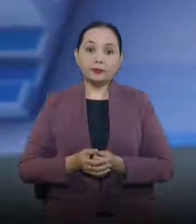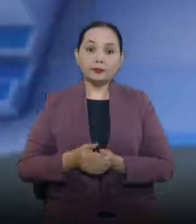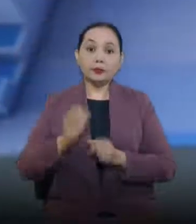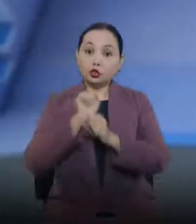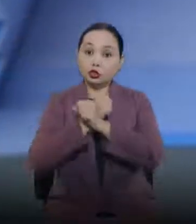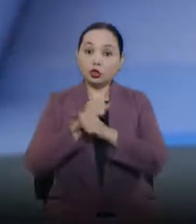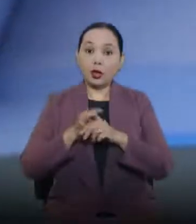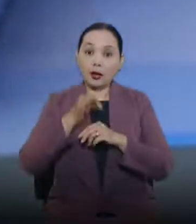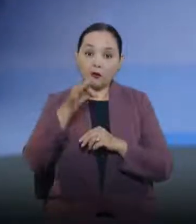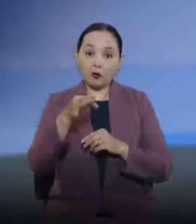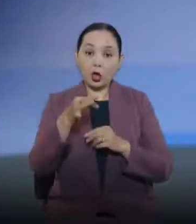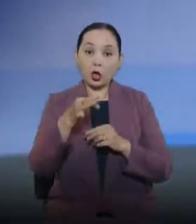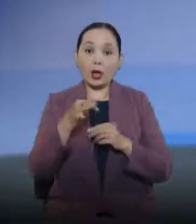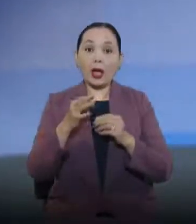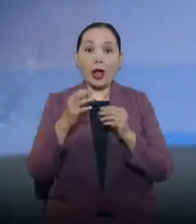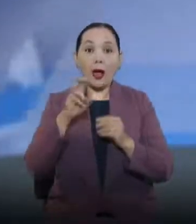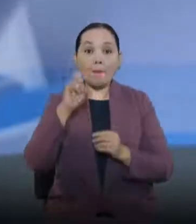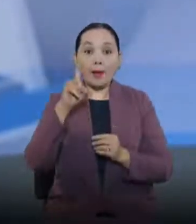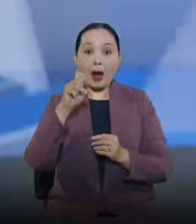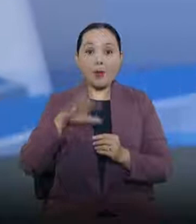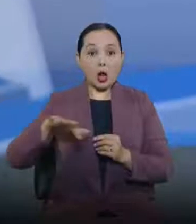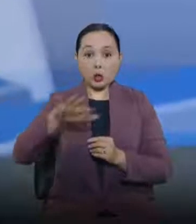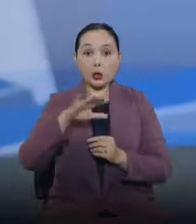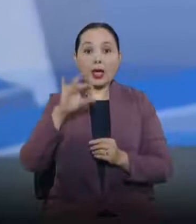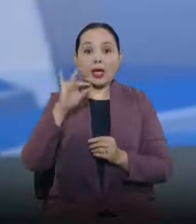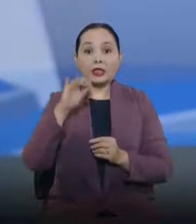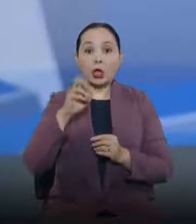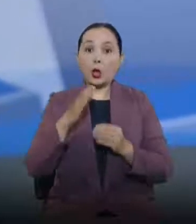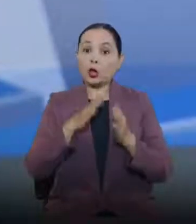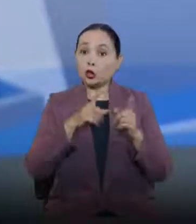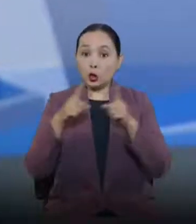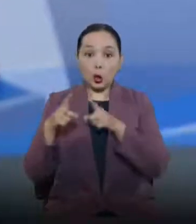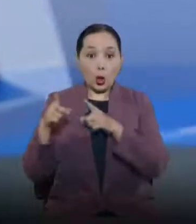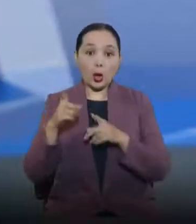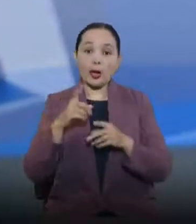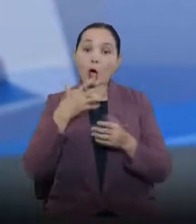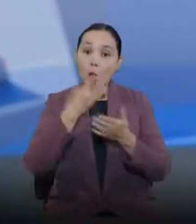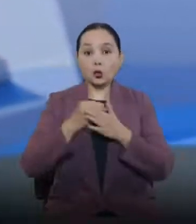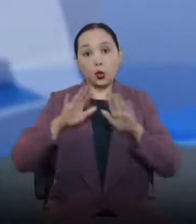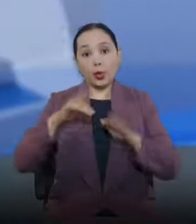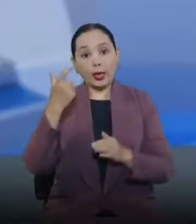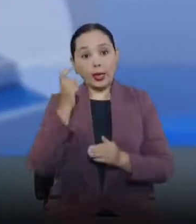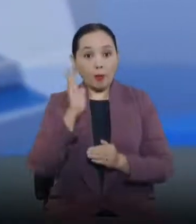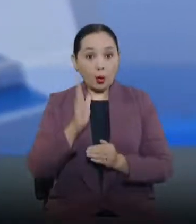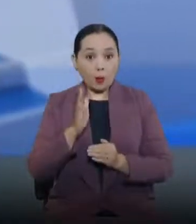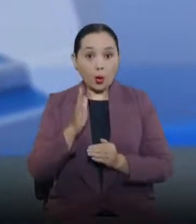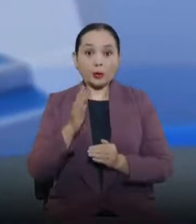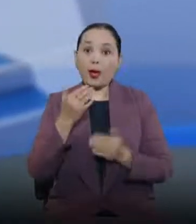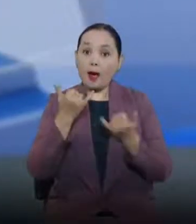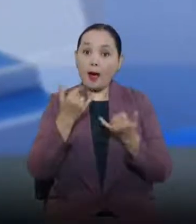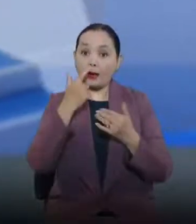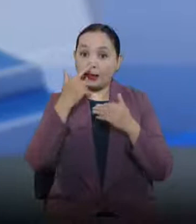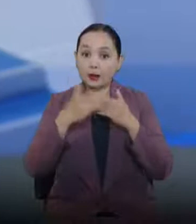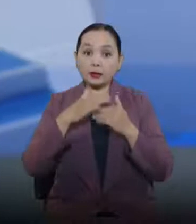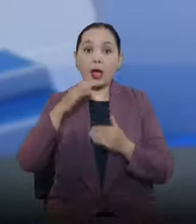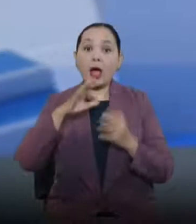Jizzax viloyatining tog'li hududi hisoblangan Bahmal tumani iqtisodiy salohiyati bilan keyingi yillarda hududda o'z o'rniga ega bo'lib bormoqda. Ayniqsa